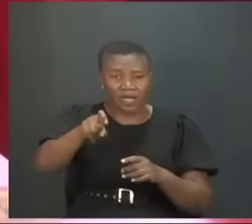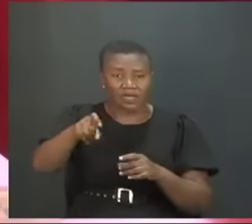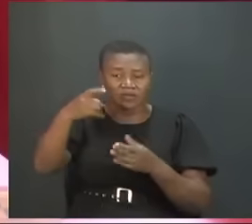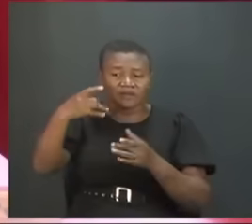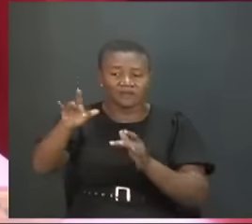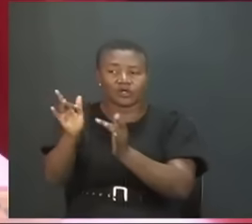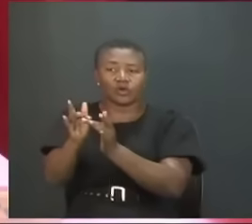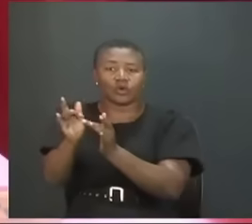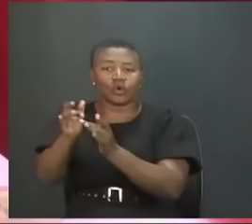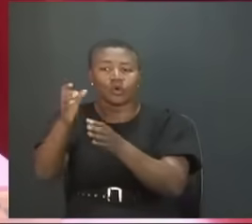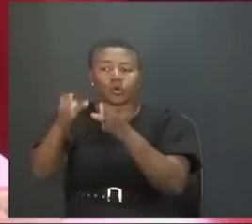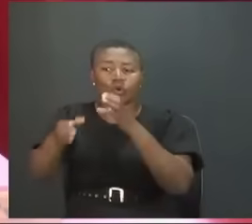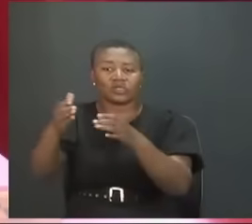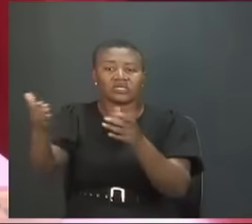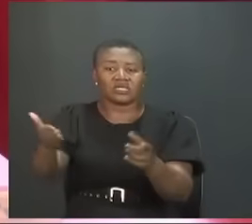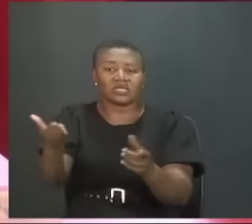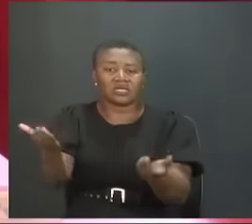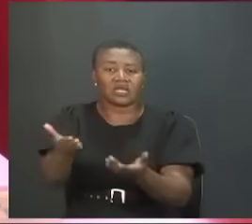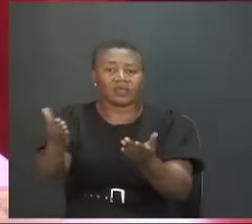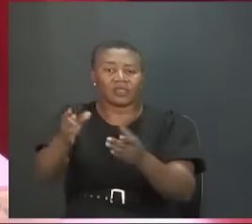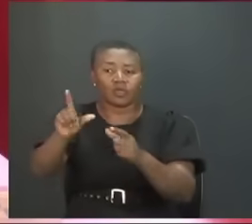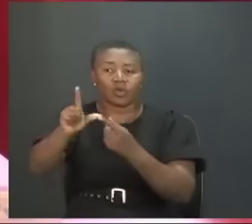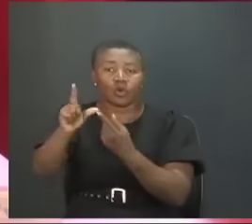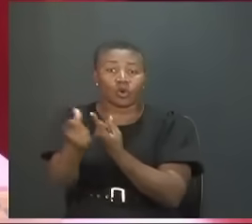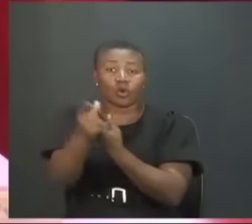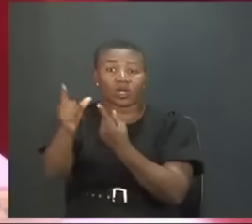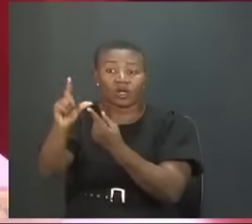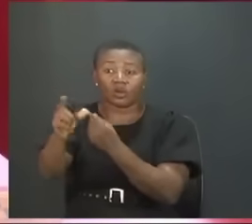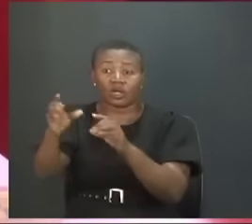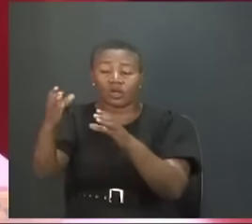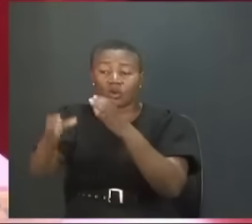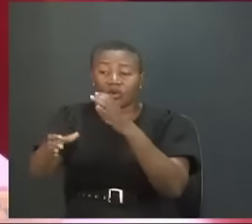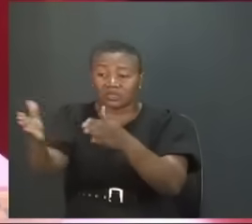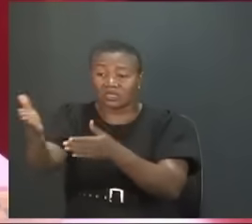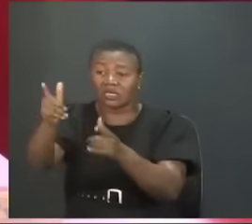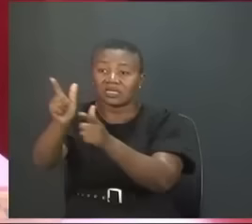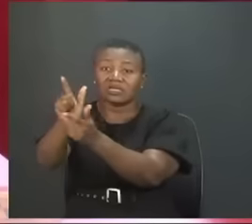to ECOWAS court. Mr.